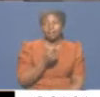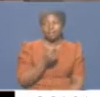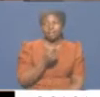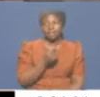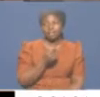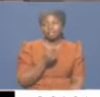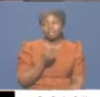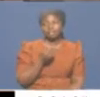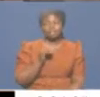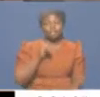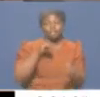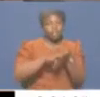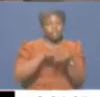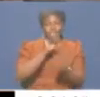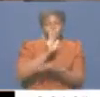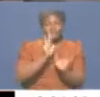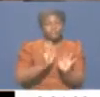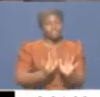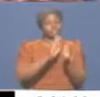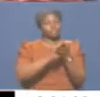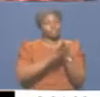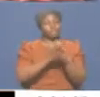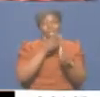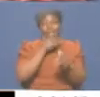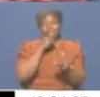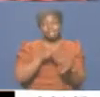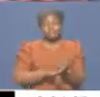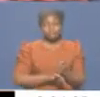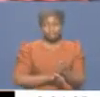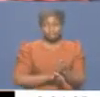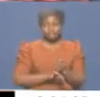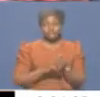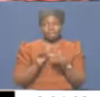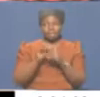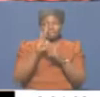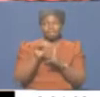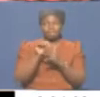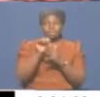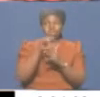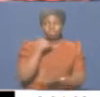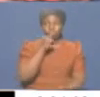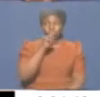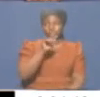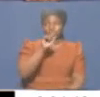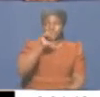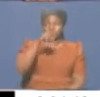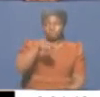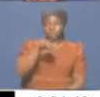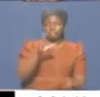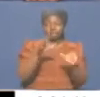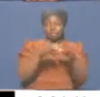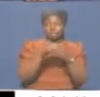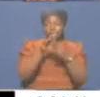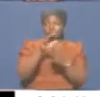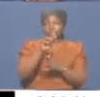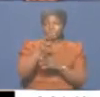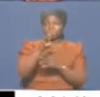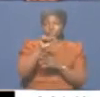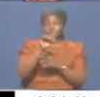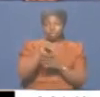Mabibi zao wamewacho bila bwana. Leaders led by TSP party leader Mwangi Kiunjuri, former Mukuroini